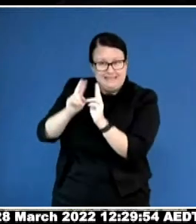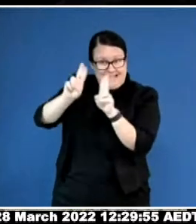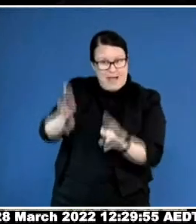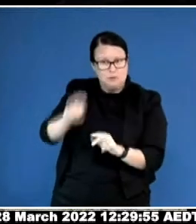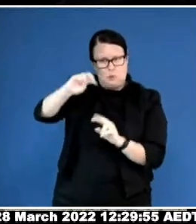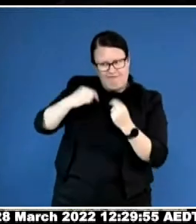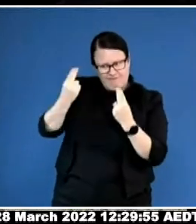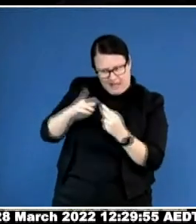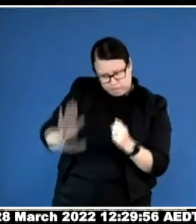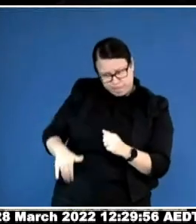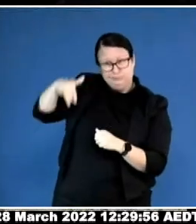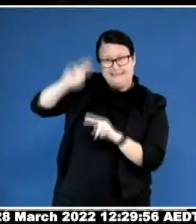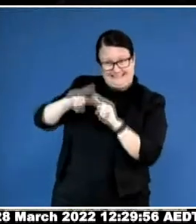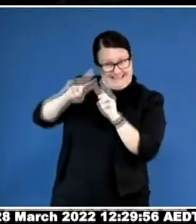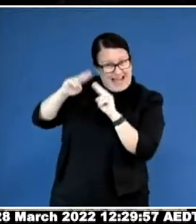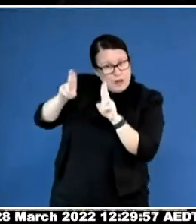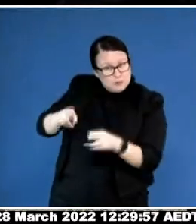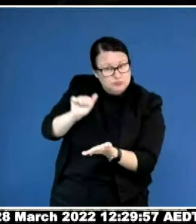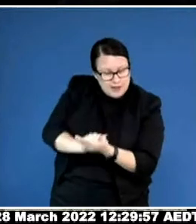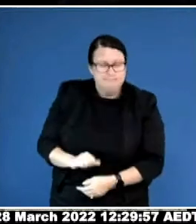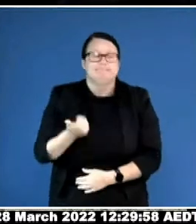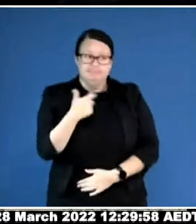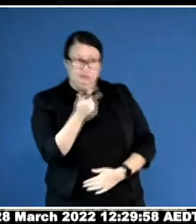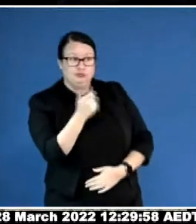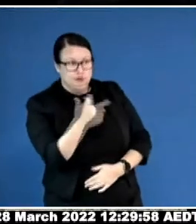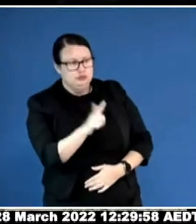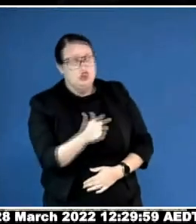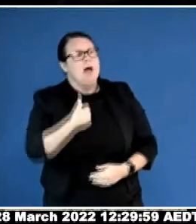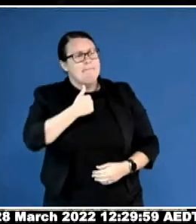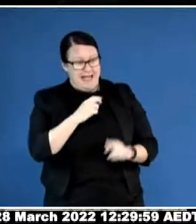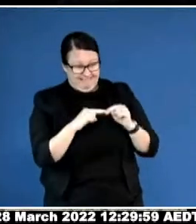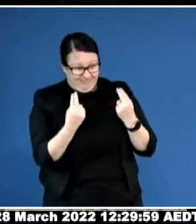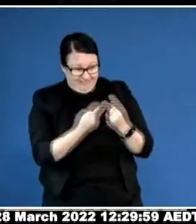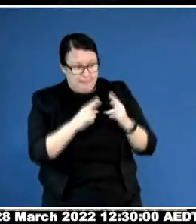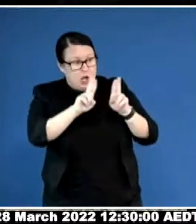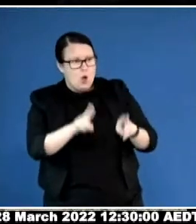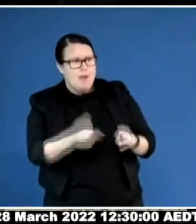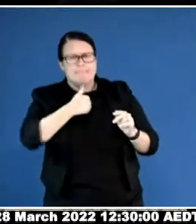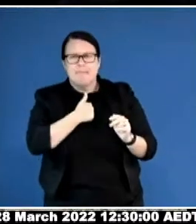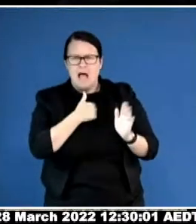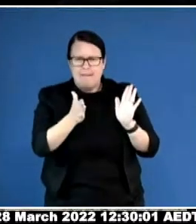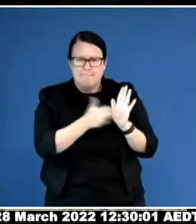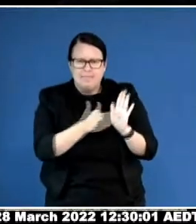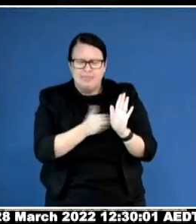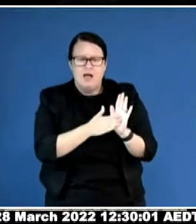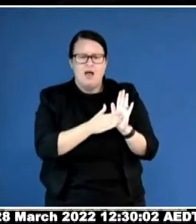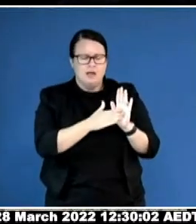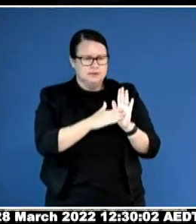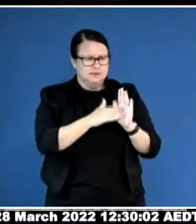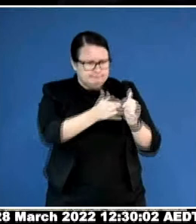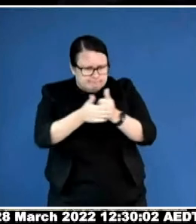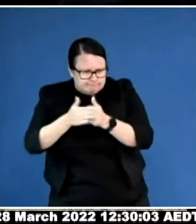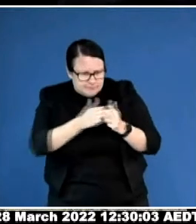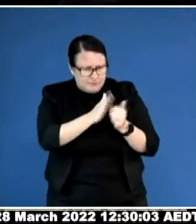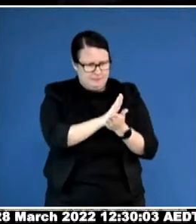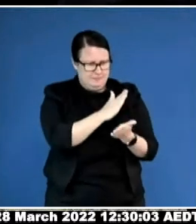home. Yep. What happened? Yeah, so it was my family home that my mother had spent such a long time making sure that she could sign that over